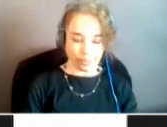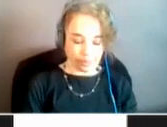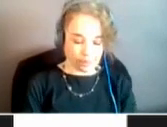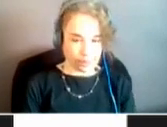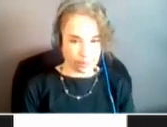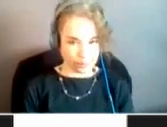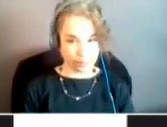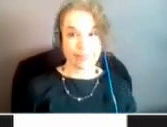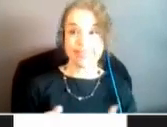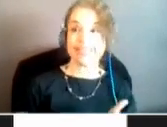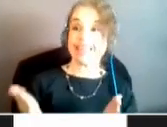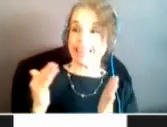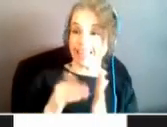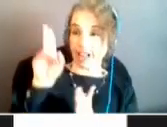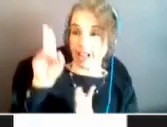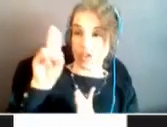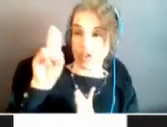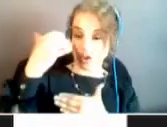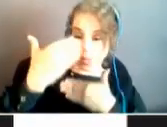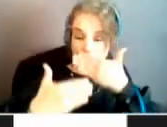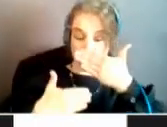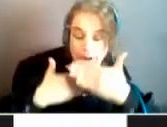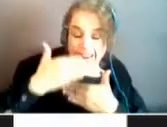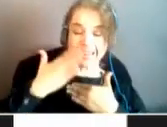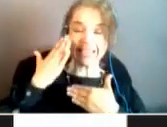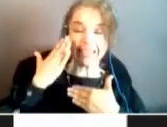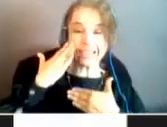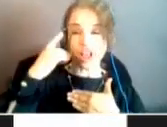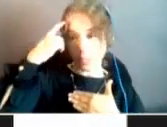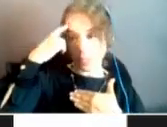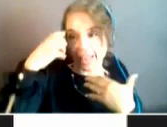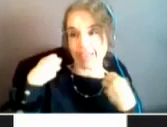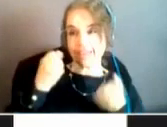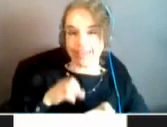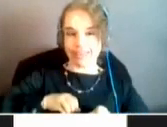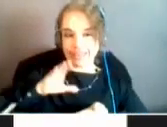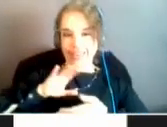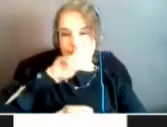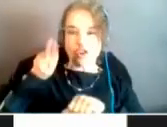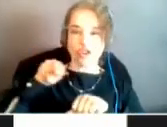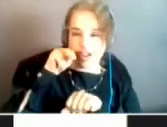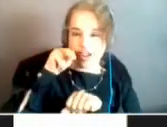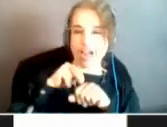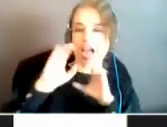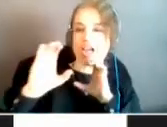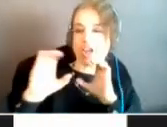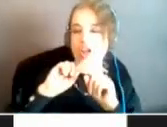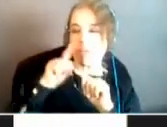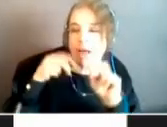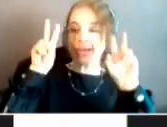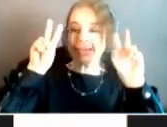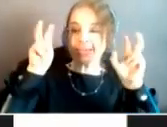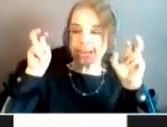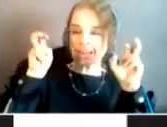Now, again, although the U.S. has made progress in raising awareness about mental health and normalizing conversations about the topic,